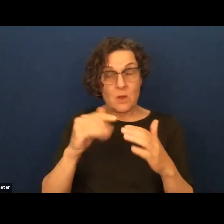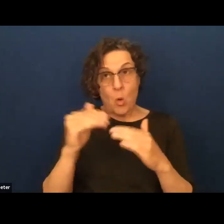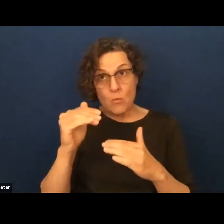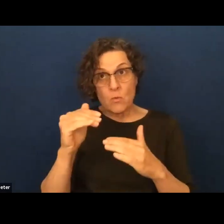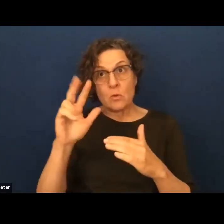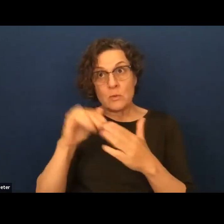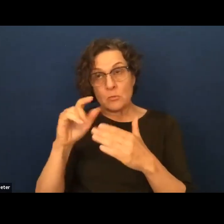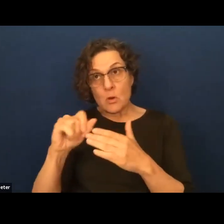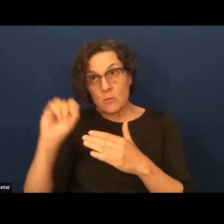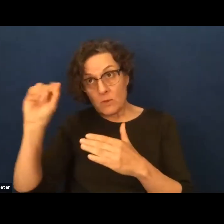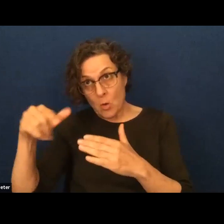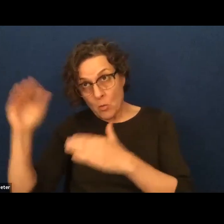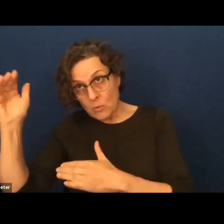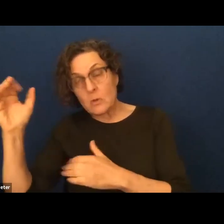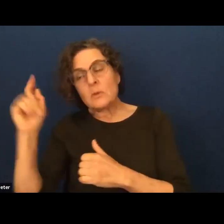point.